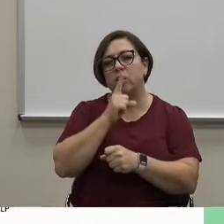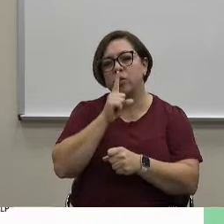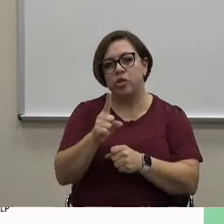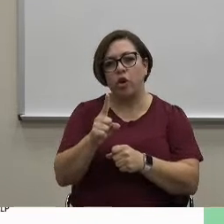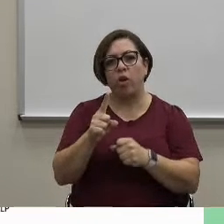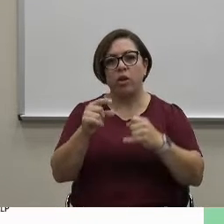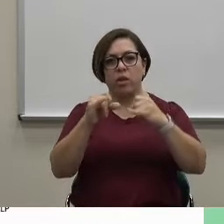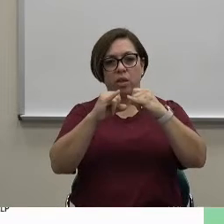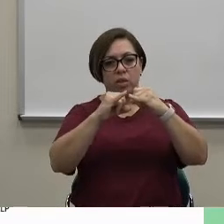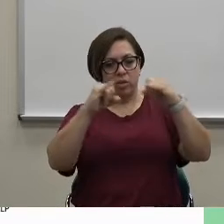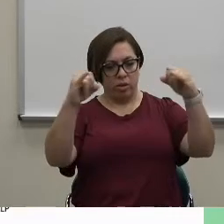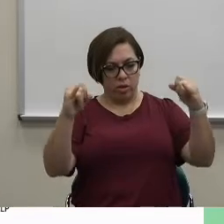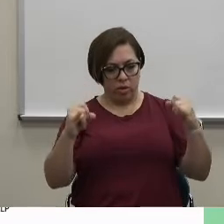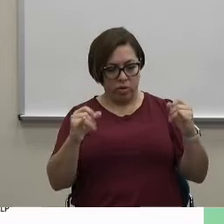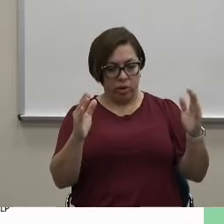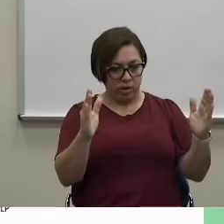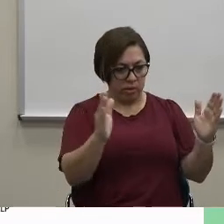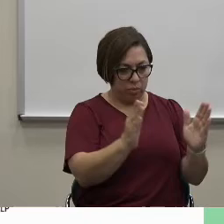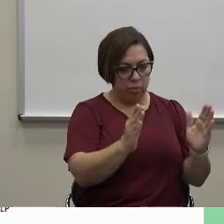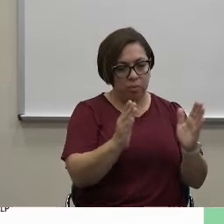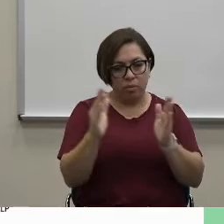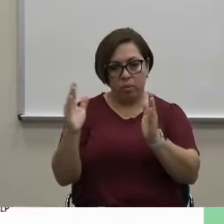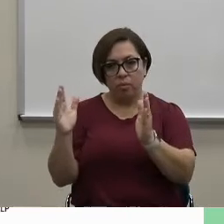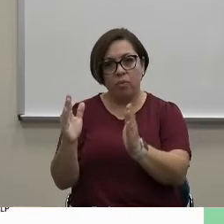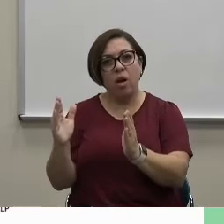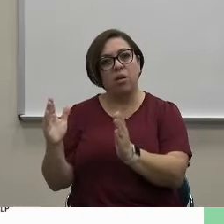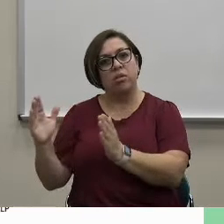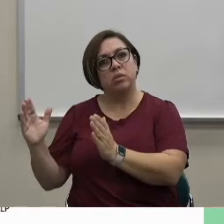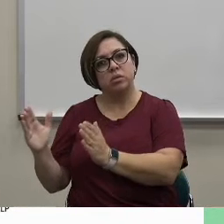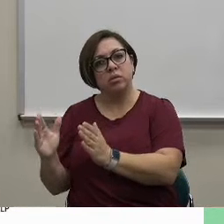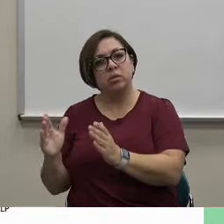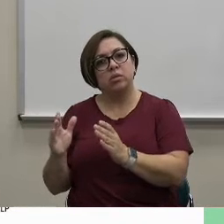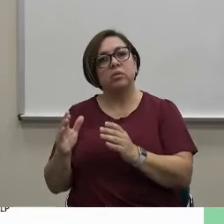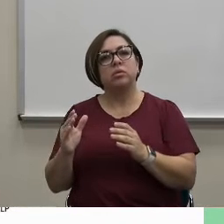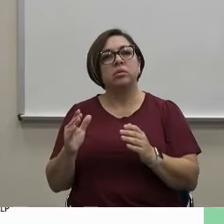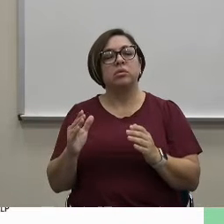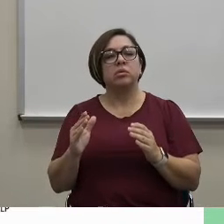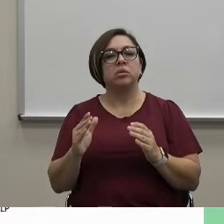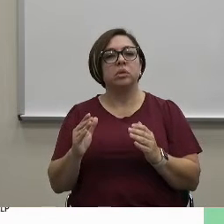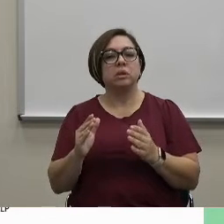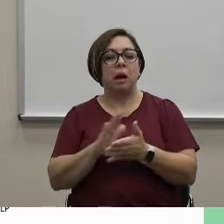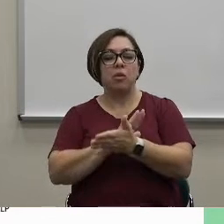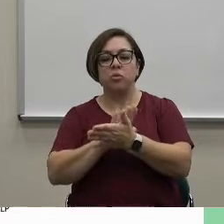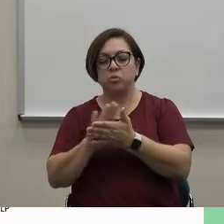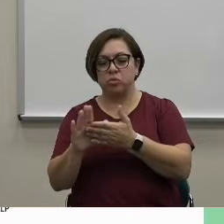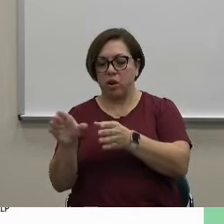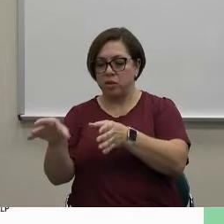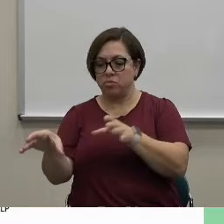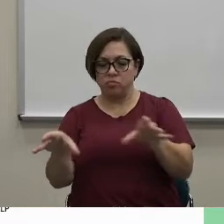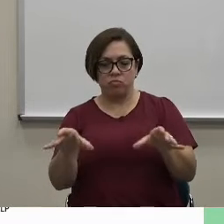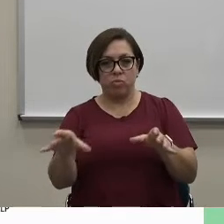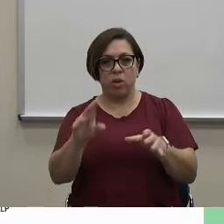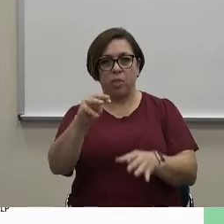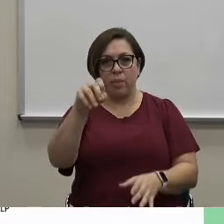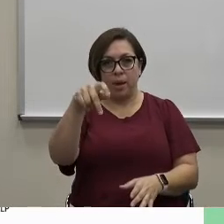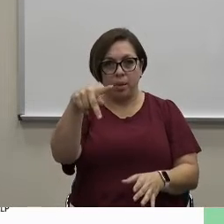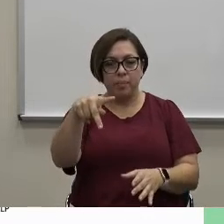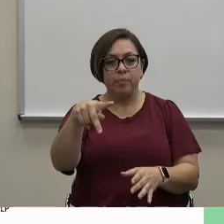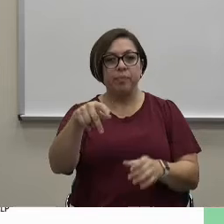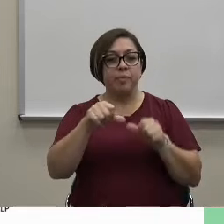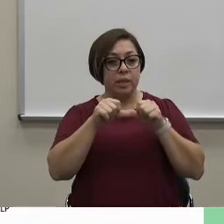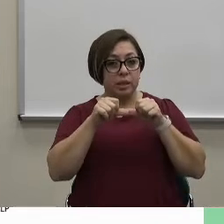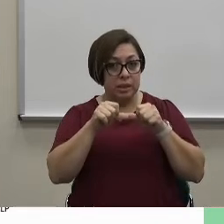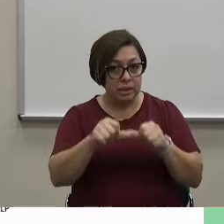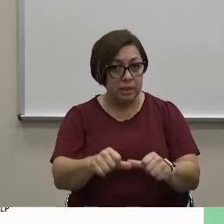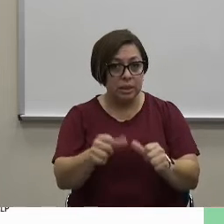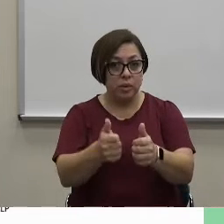drawing are compact, contiguous, and fit neatly in their map. Keeping existing incumbents